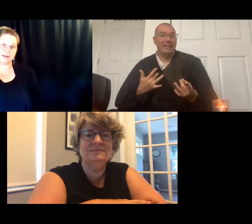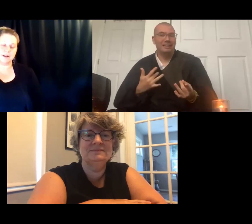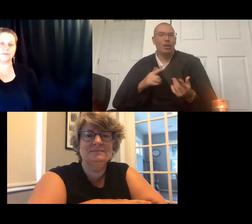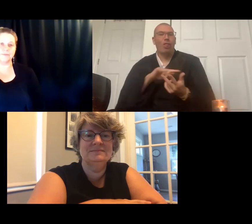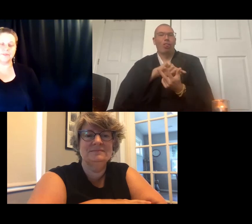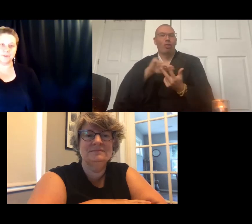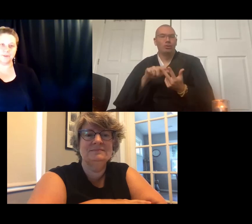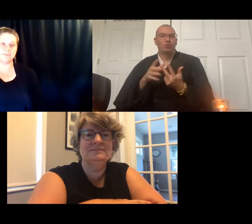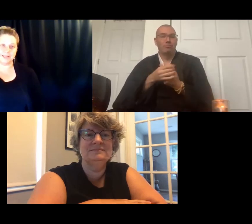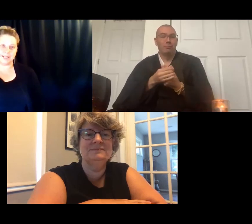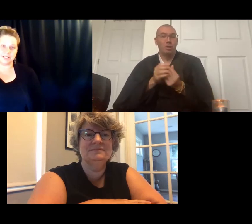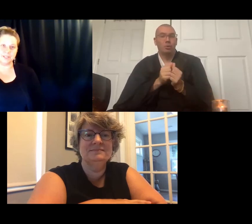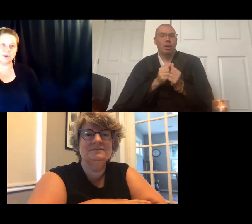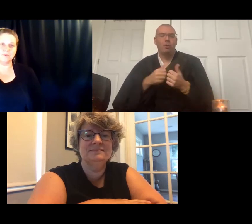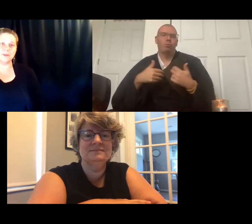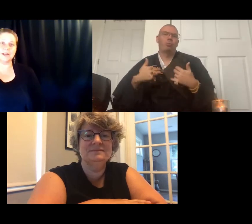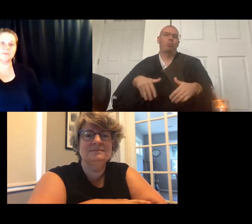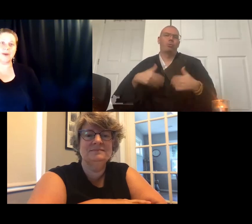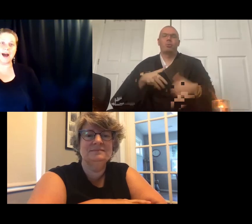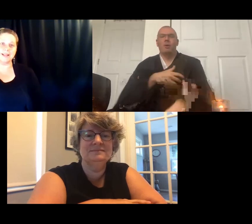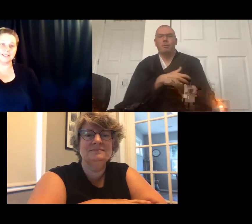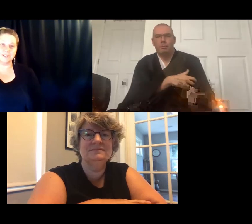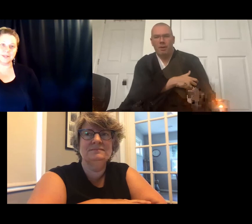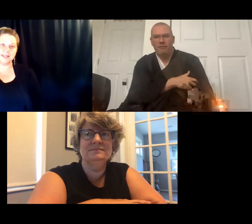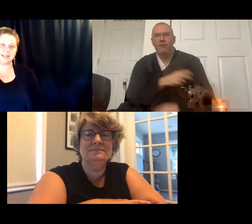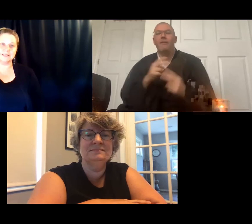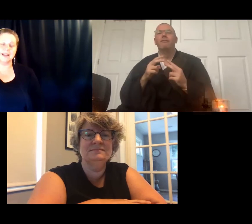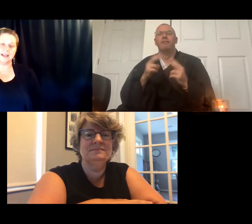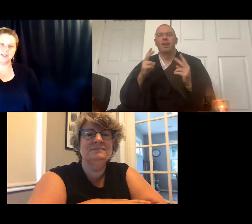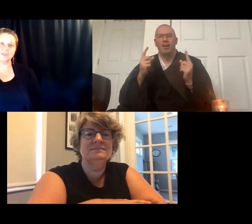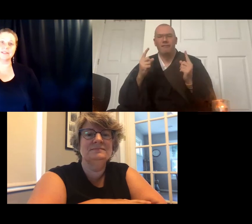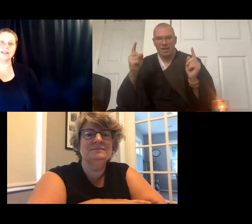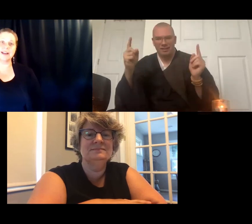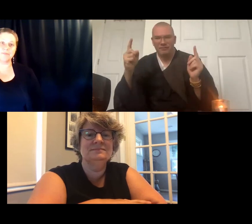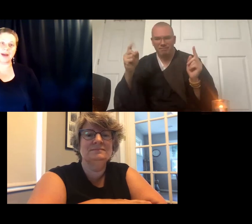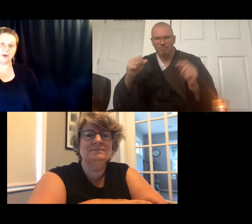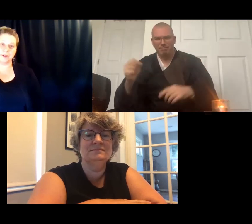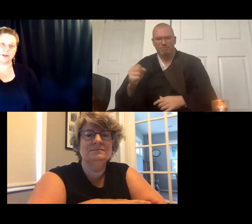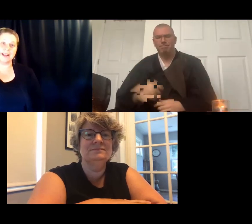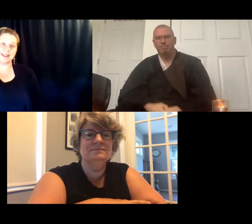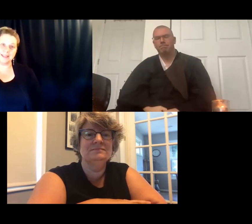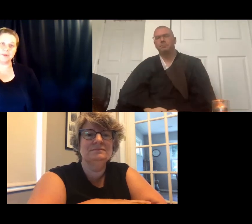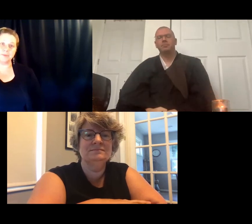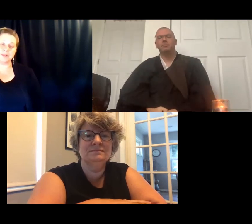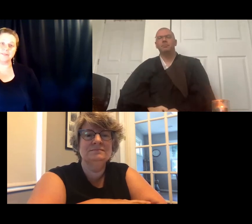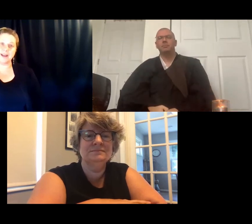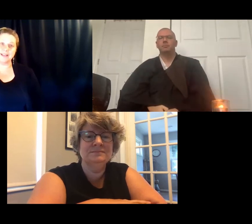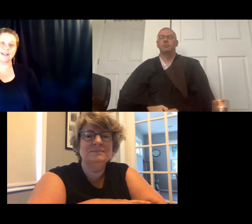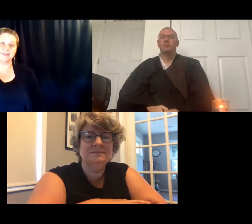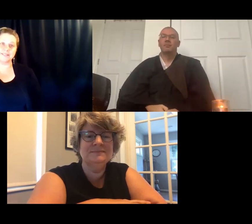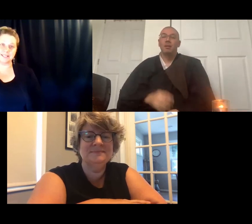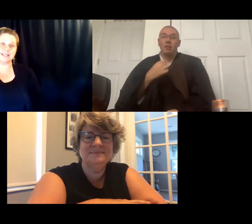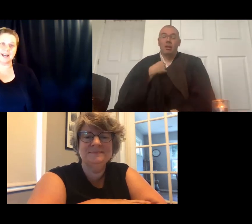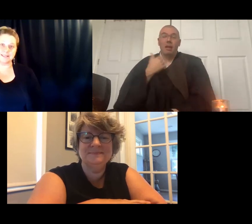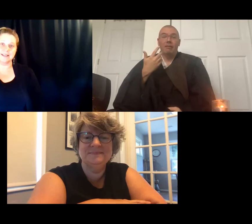there's therapy and meditation. So if we combine these three things, there's a lot of power. And I think people can find a